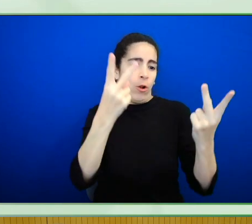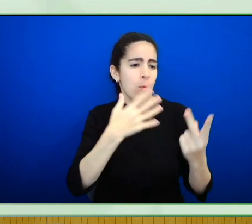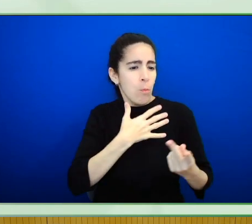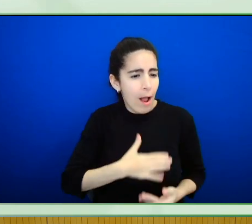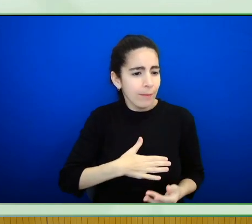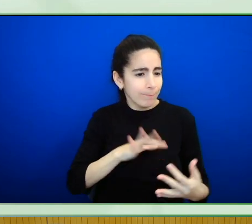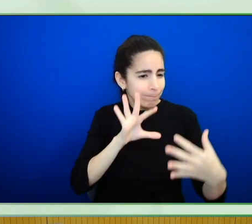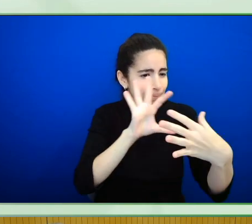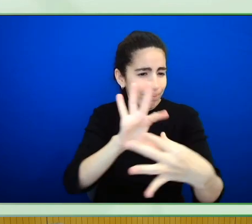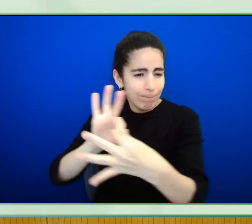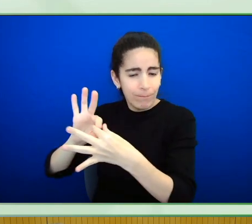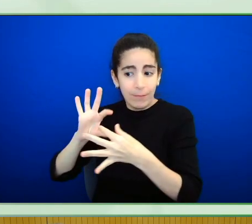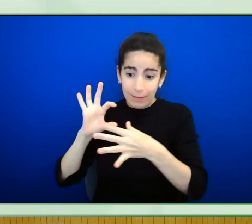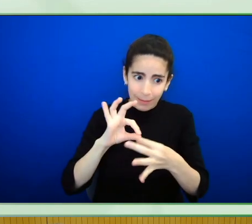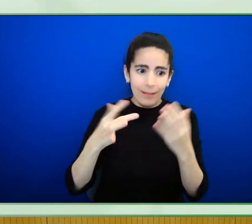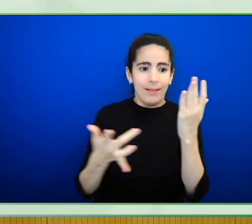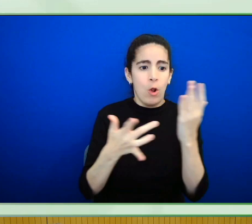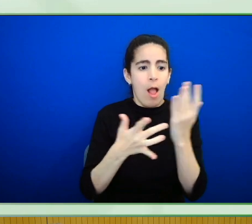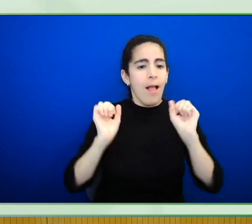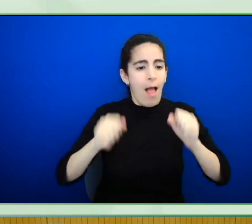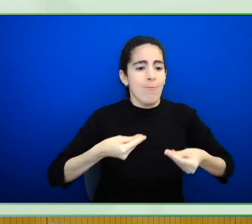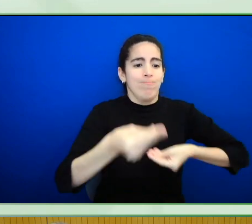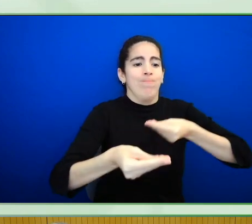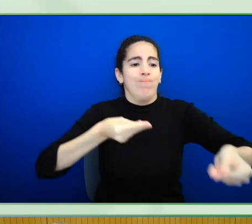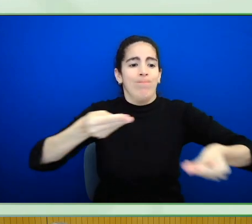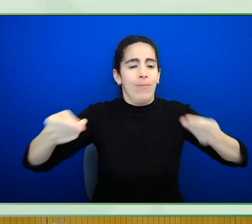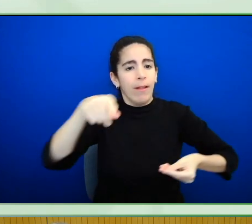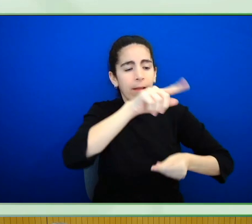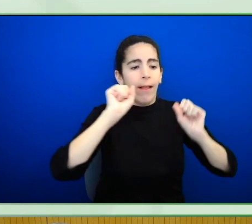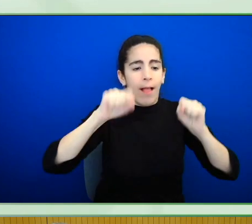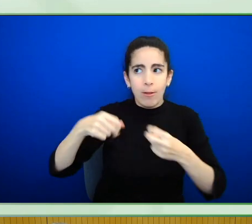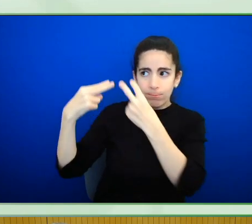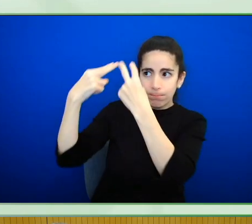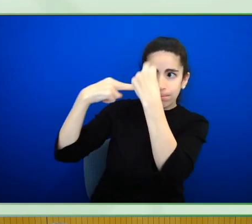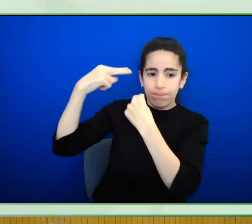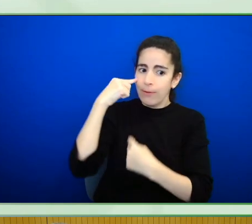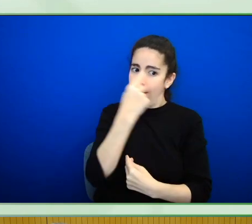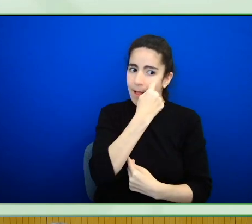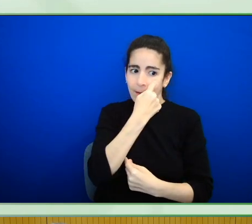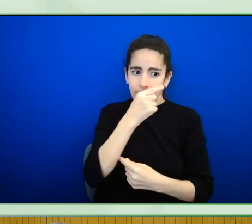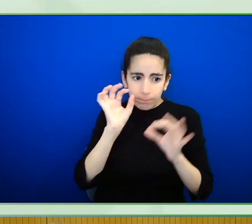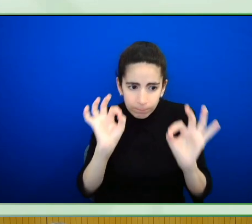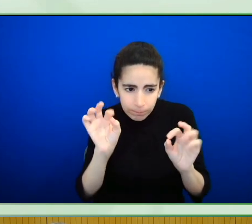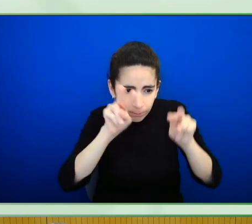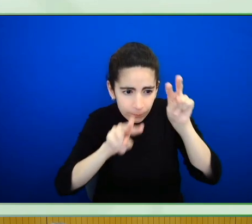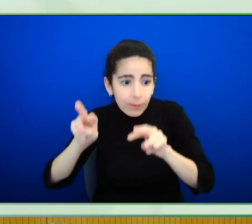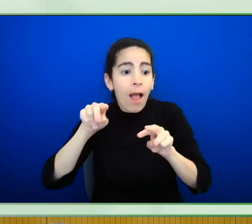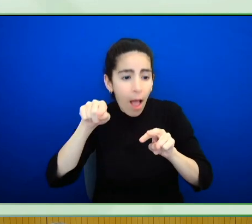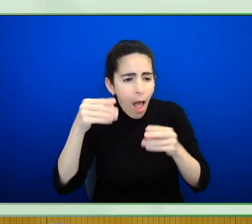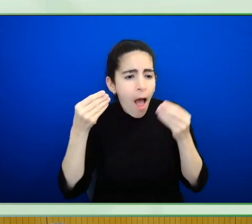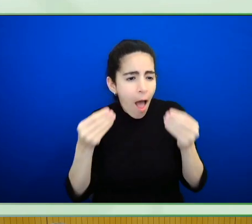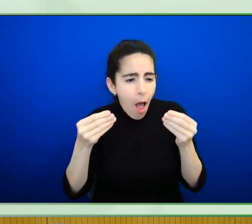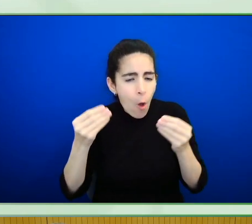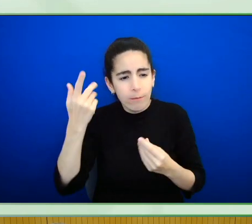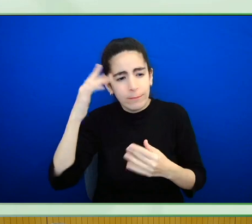technology to enable anyone, anywhere to be screened, analyzing data intelligently to spot